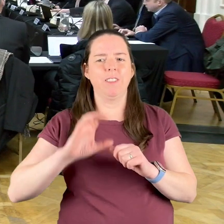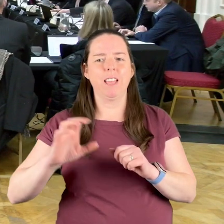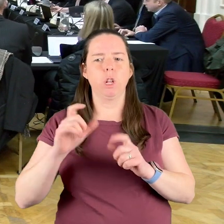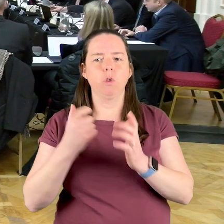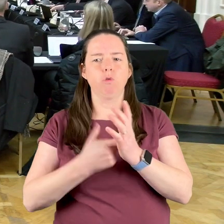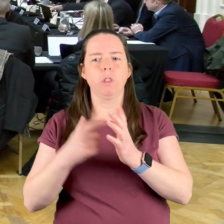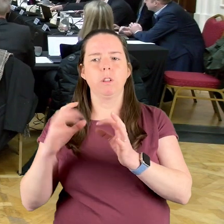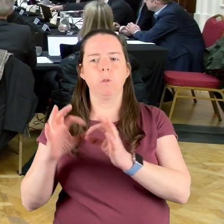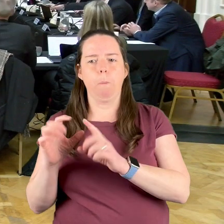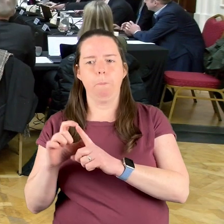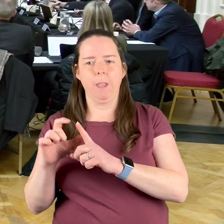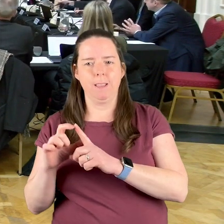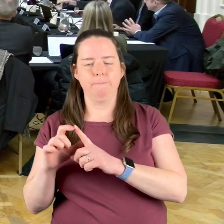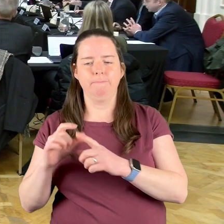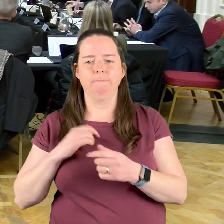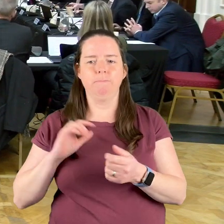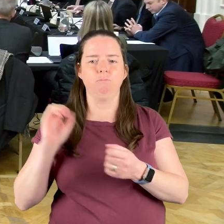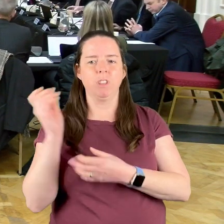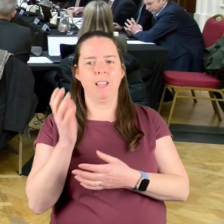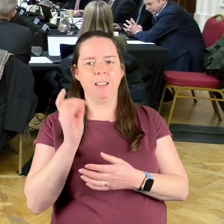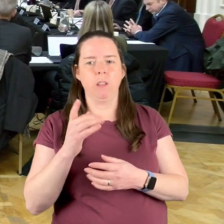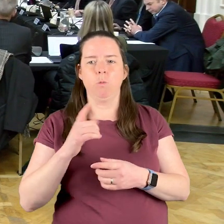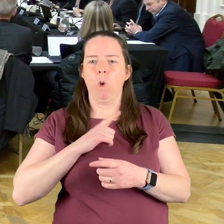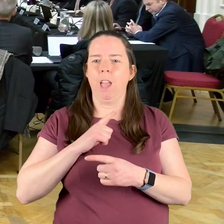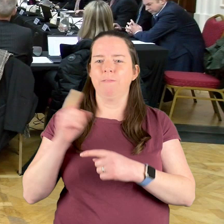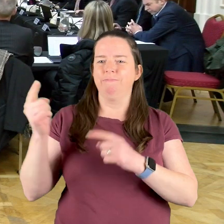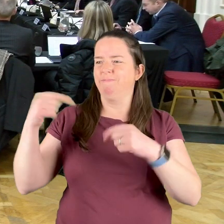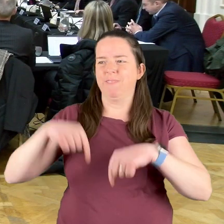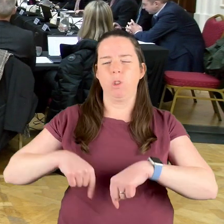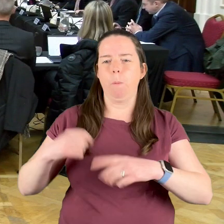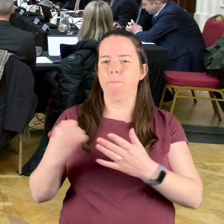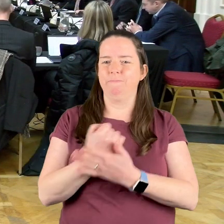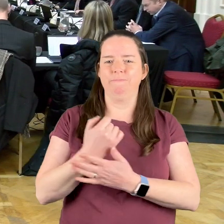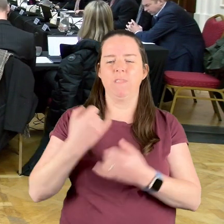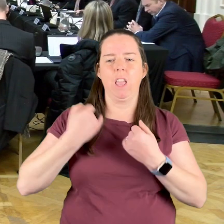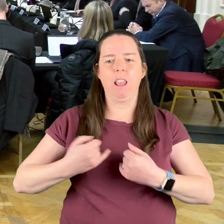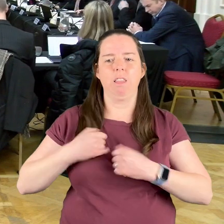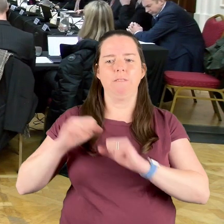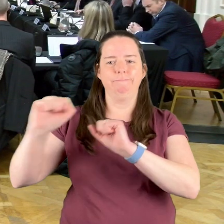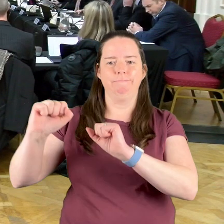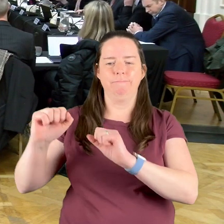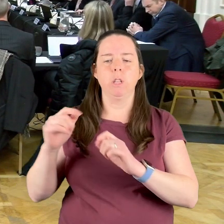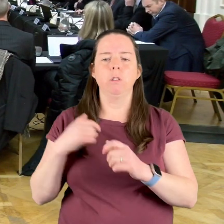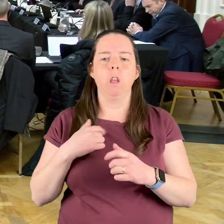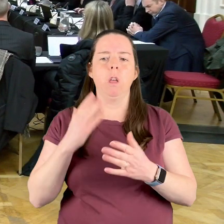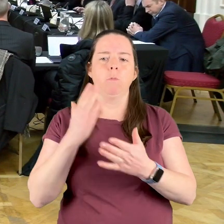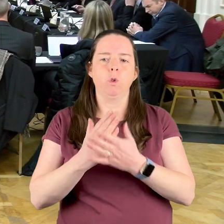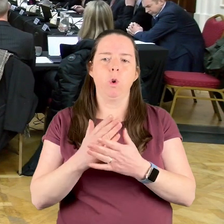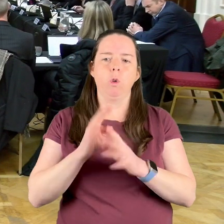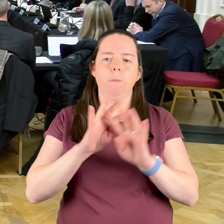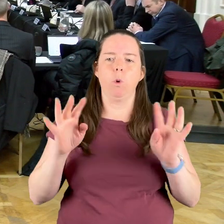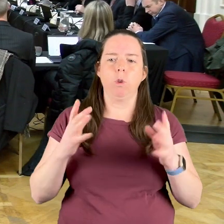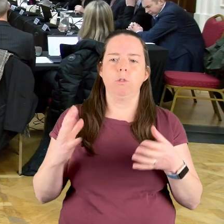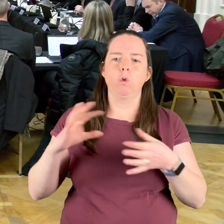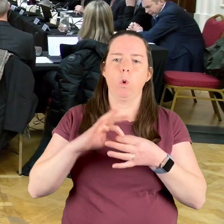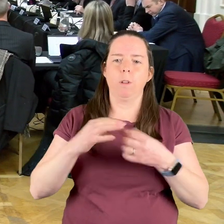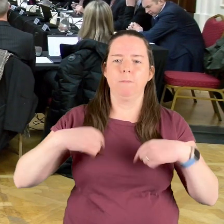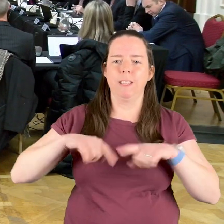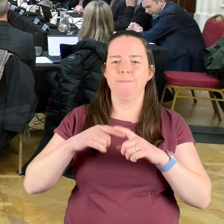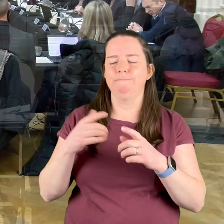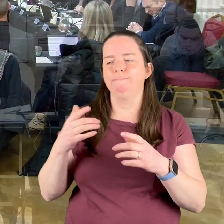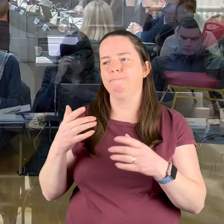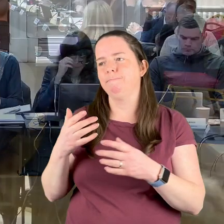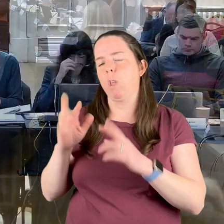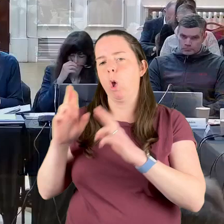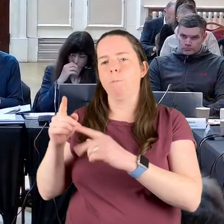of Councillor Rhys Dombey, who's unfortunately unable to be with us through illness, so I'm sure the board will join me in wishing Ruth a speedy recovery.